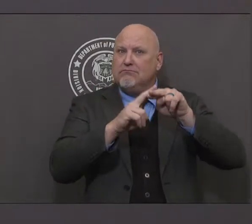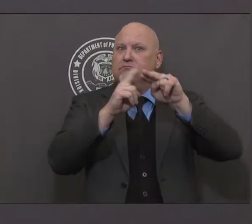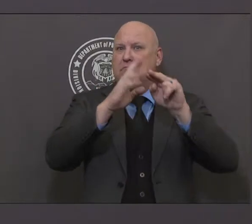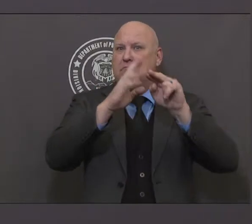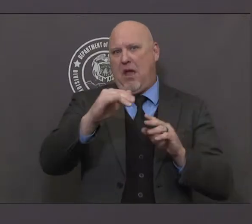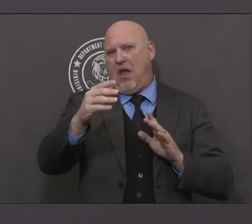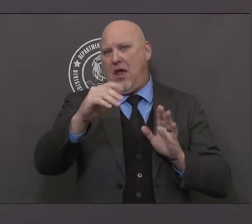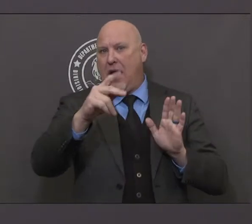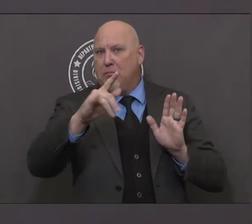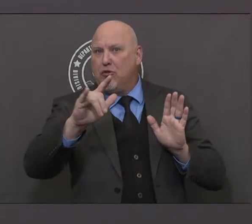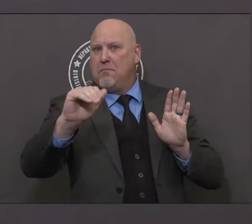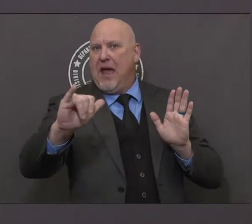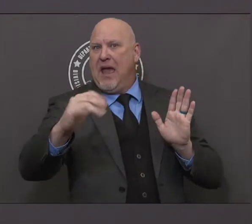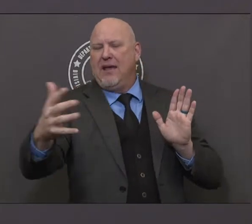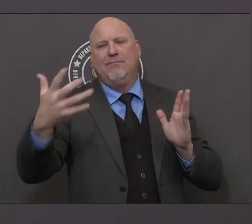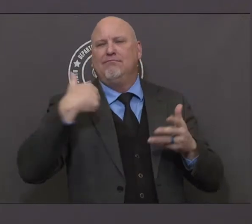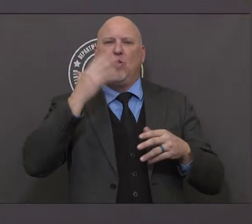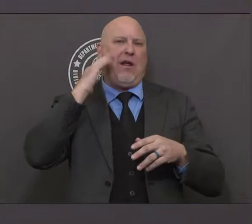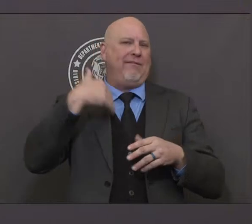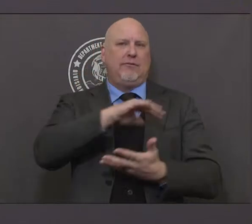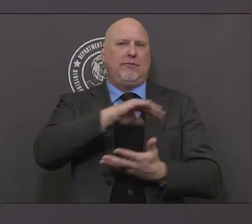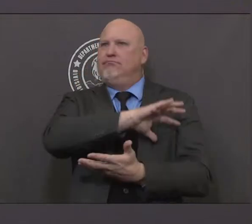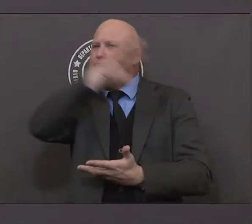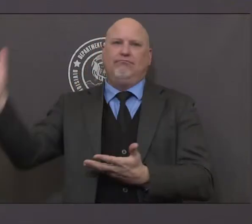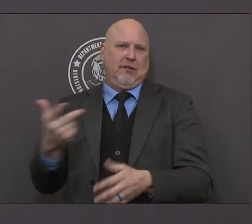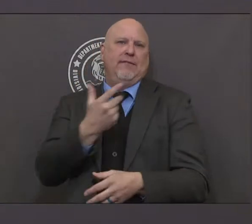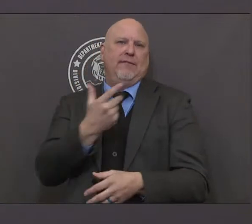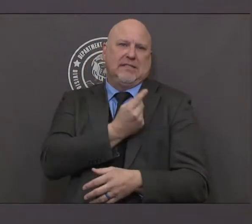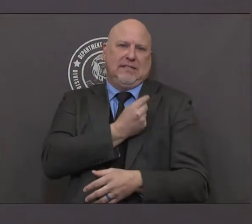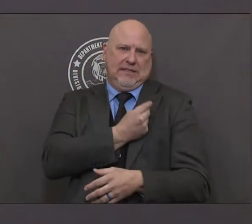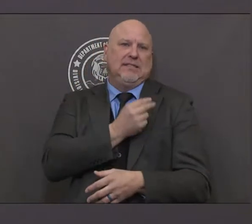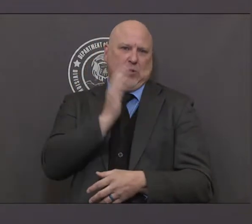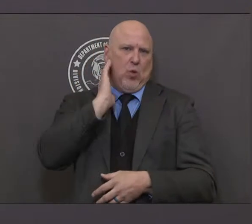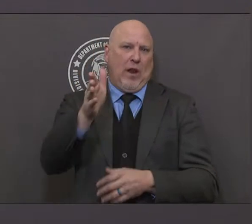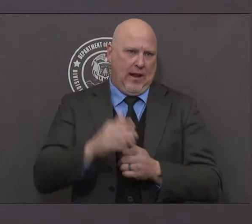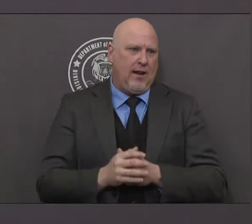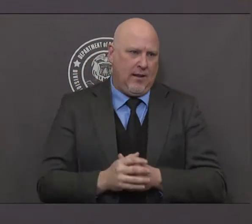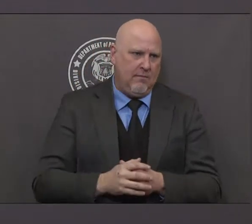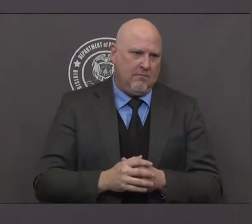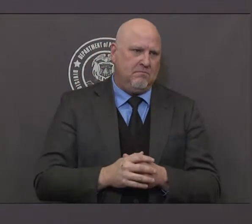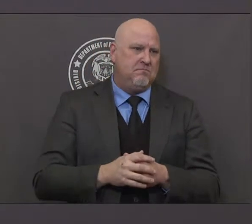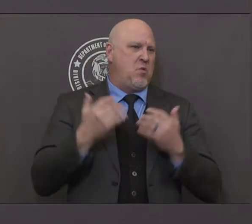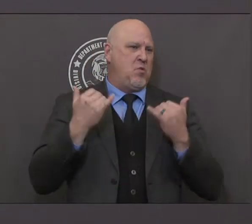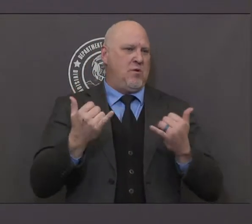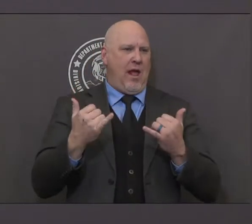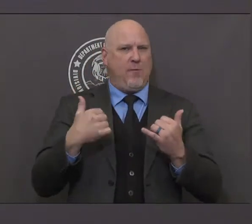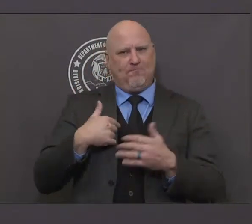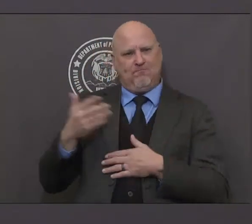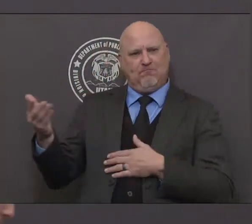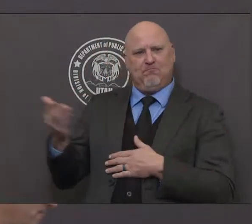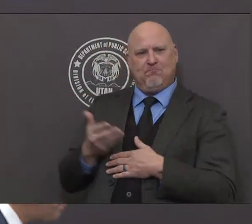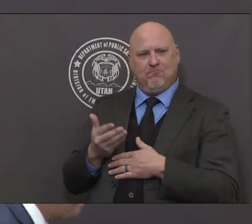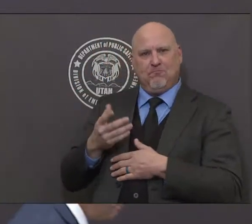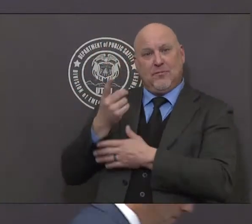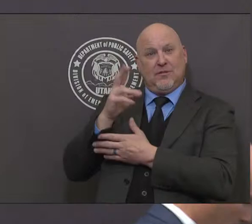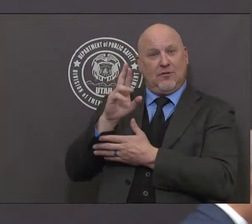context on where we are with the pandemic and about some of these announcements today. Dr. Dunn.